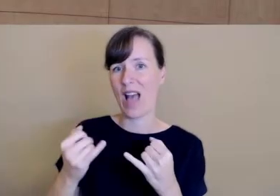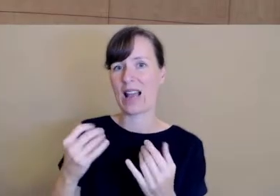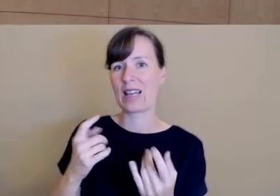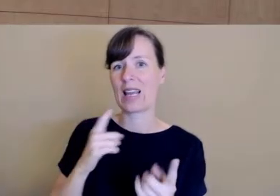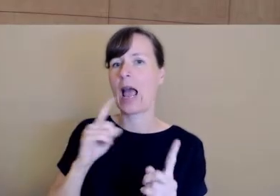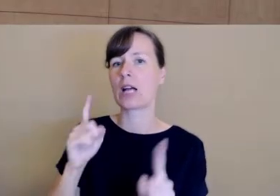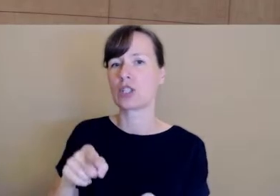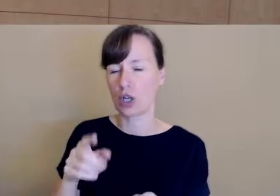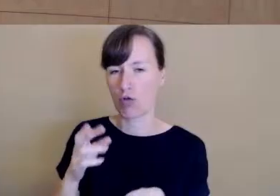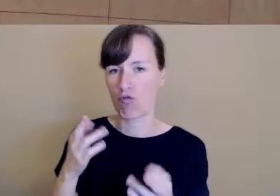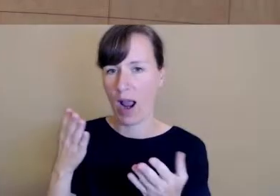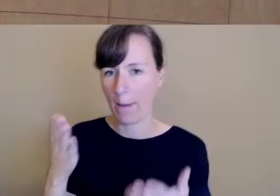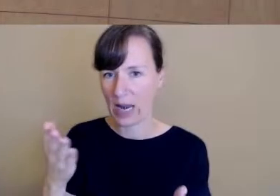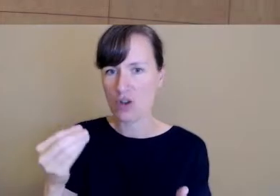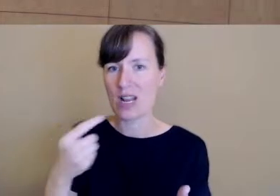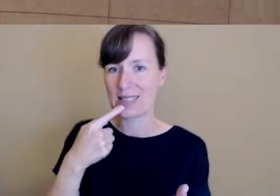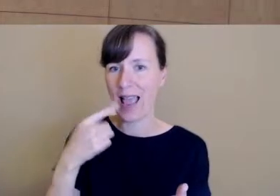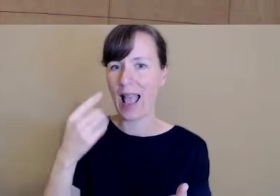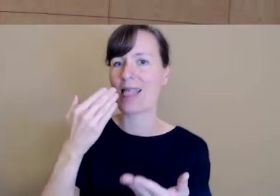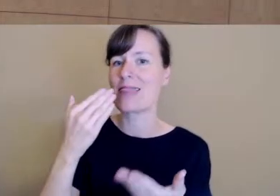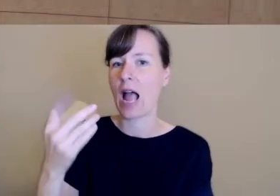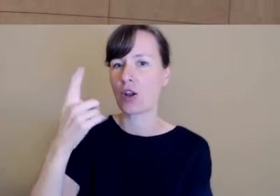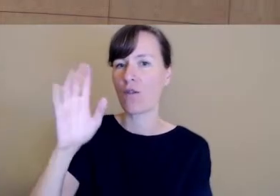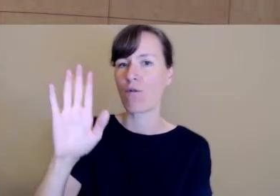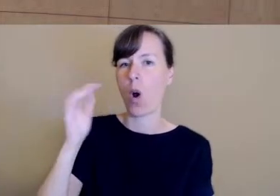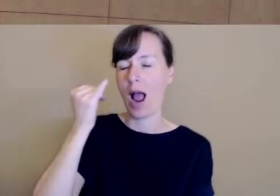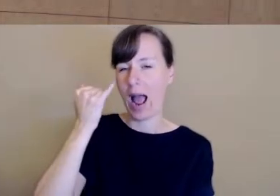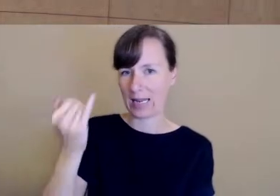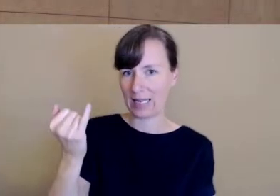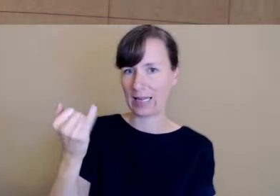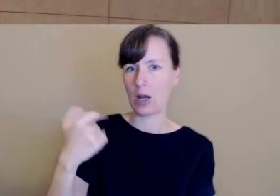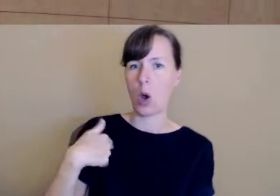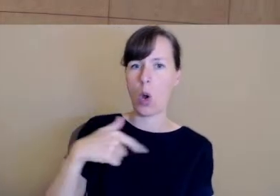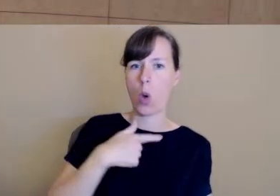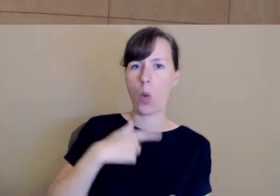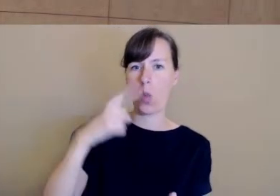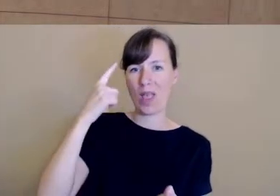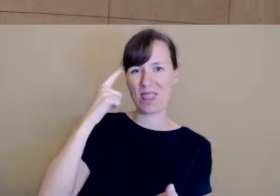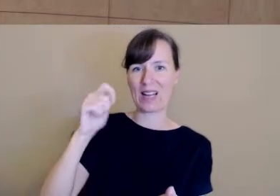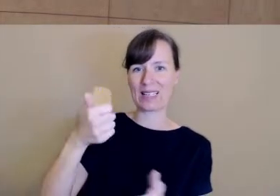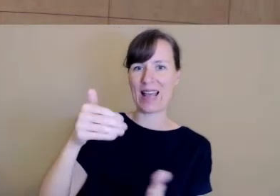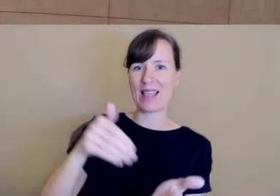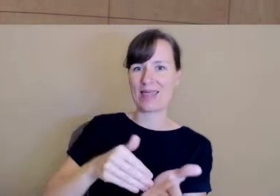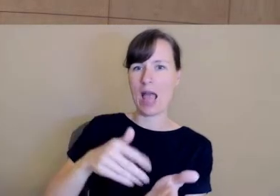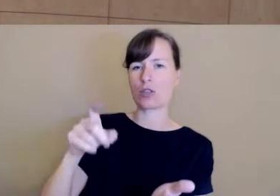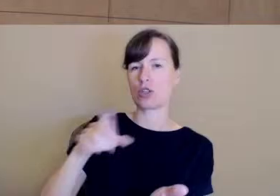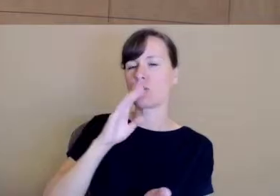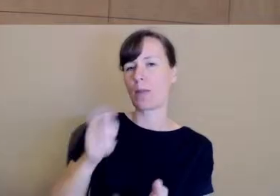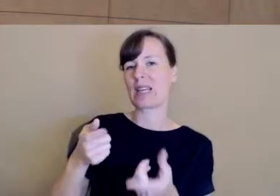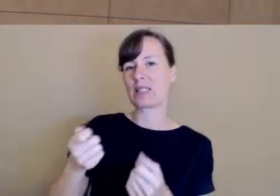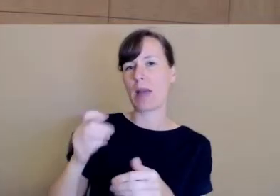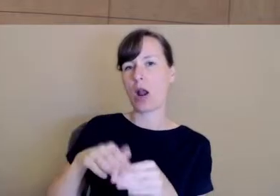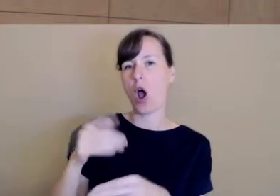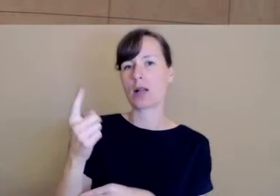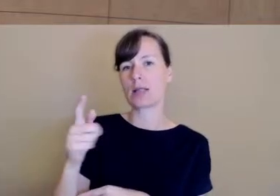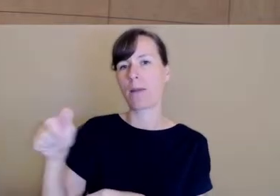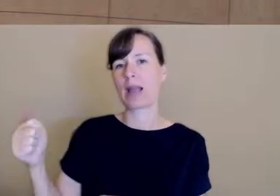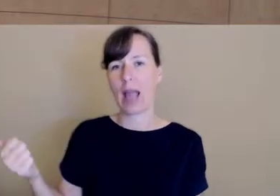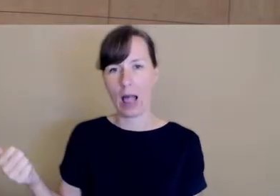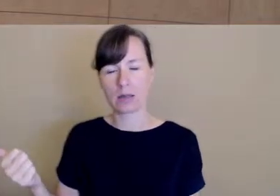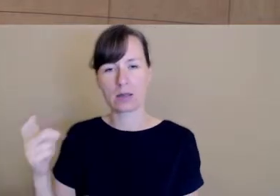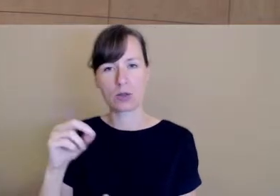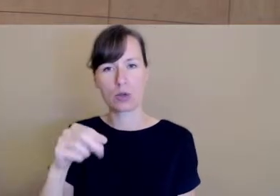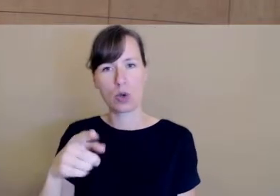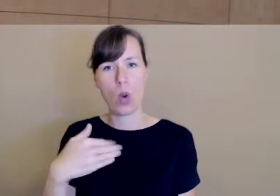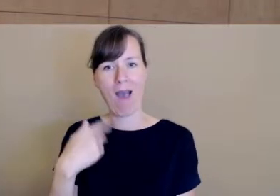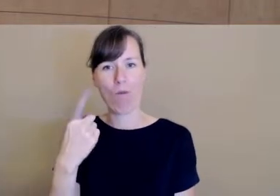say, thank you for the idea. We think the 10,000 should be spent on something else. Do you have 1 or